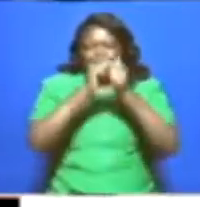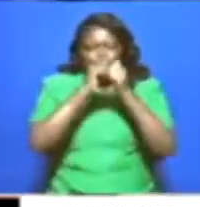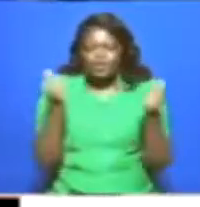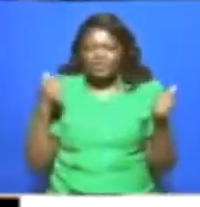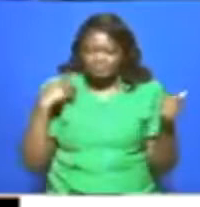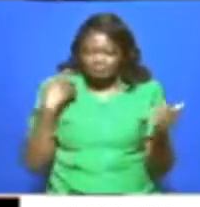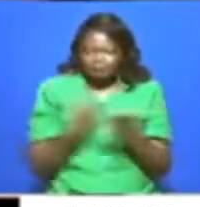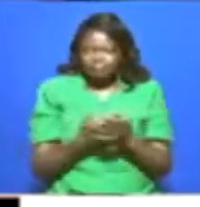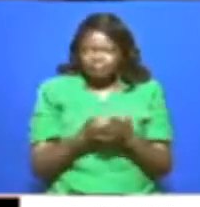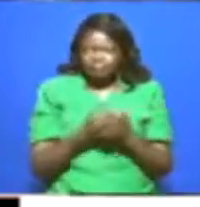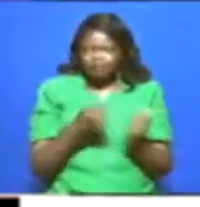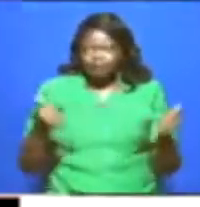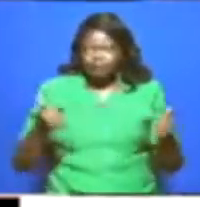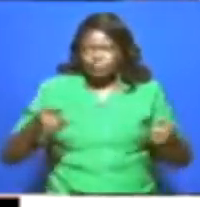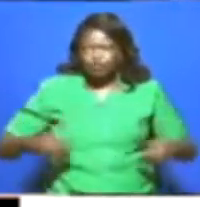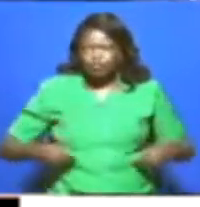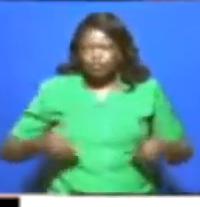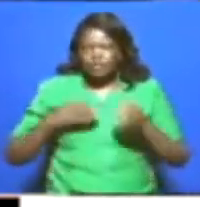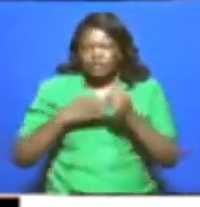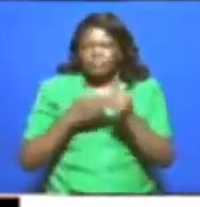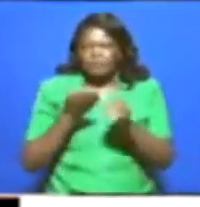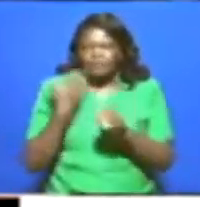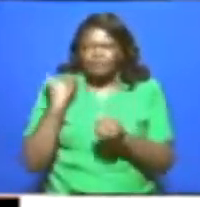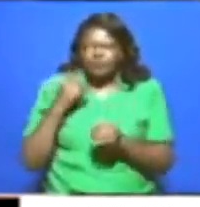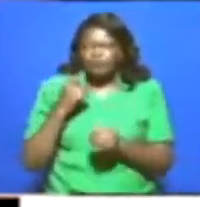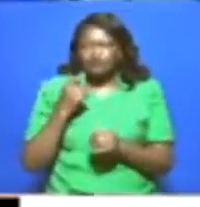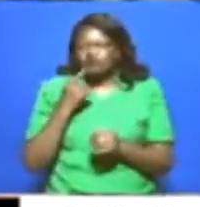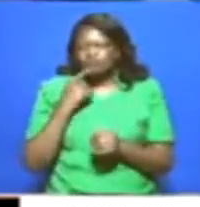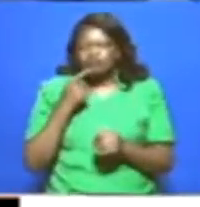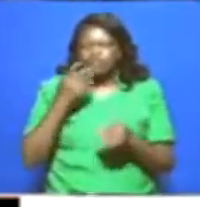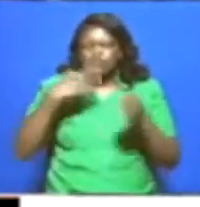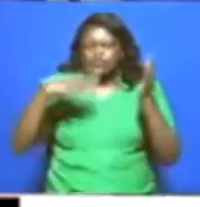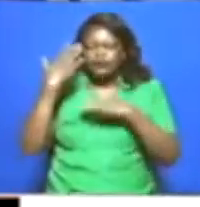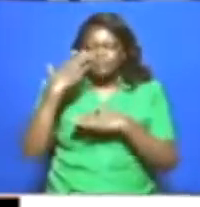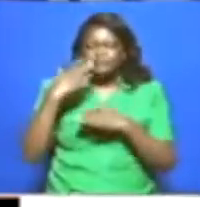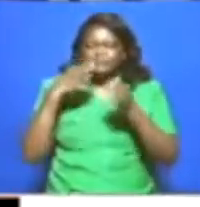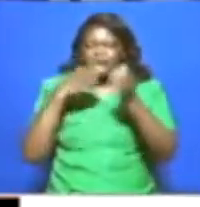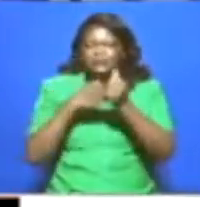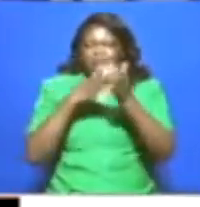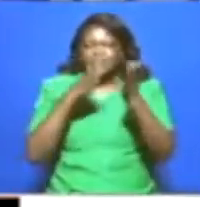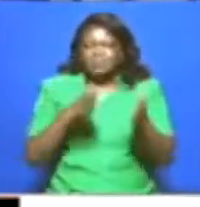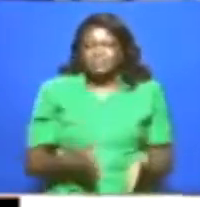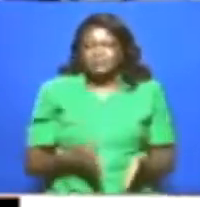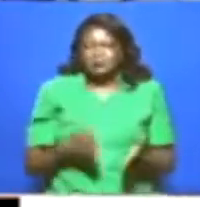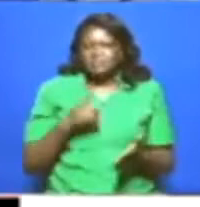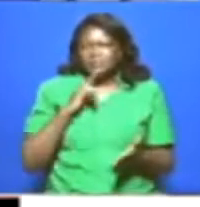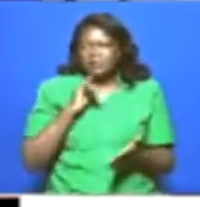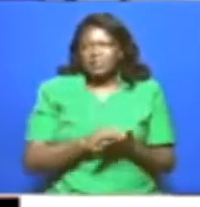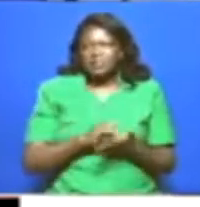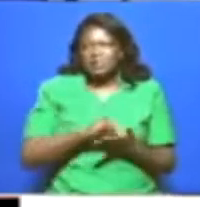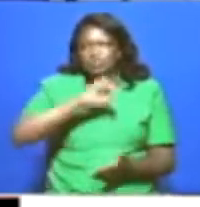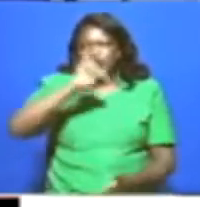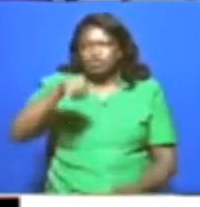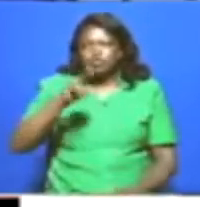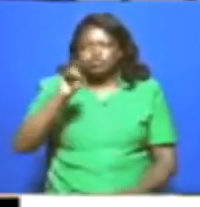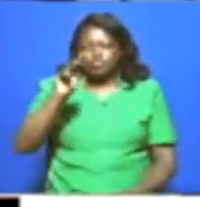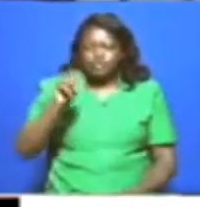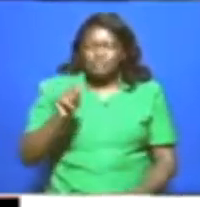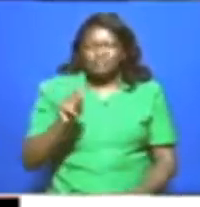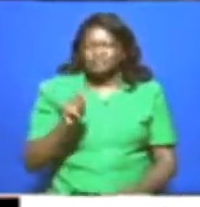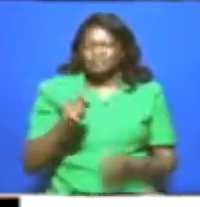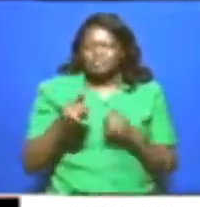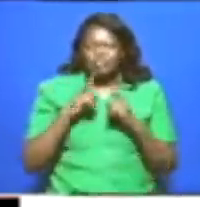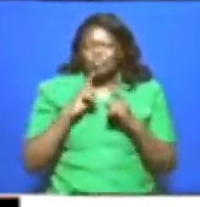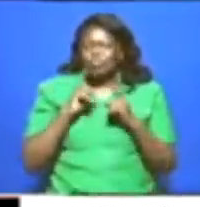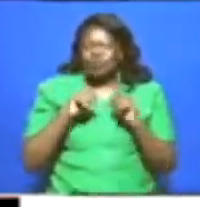The youth, led by former Turkana University Student Association leader Dominic Lotam, claims Junet's remarks were taken out of context and